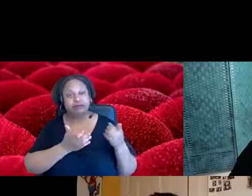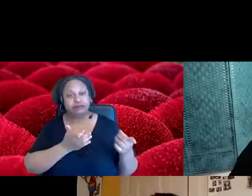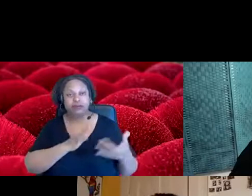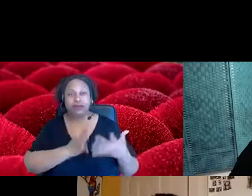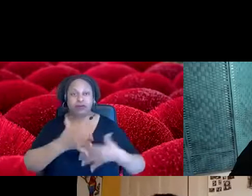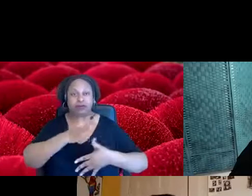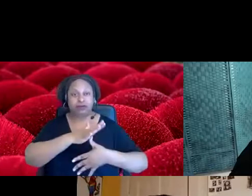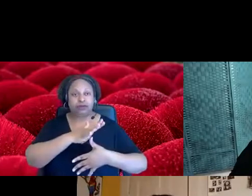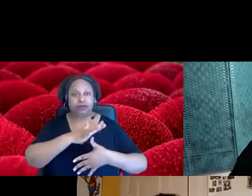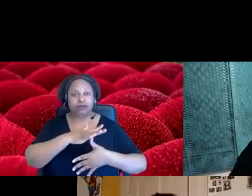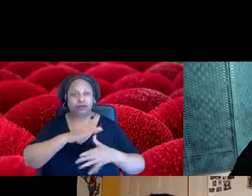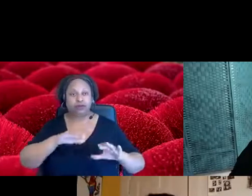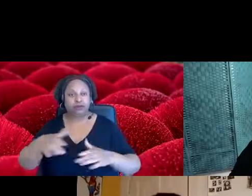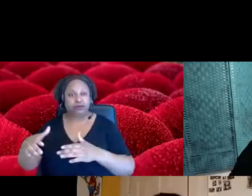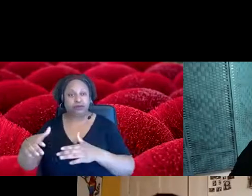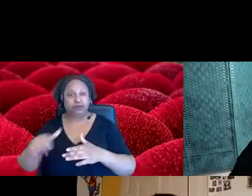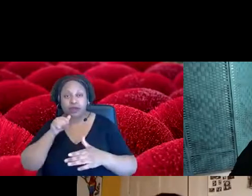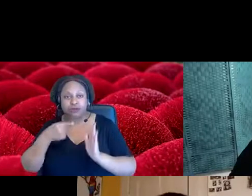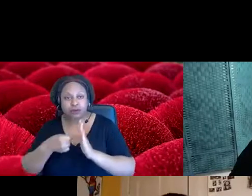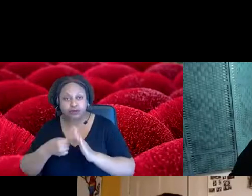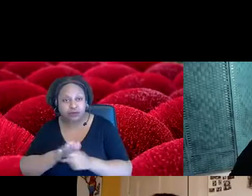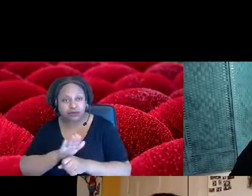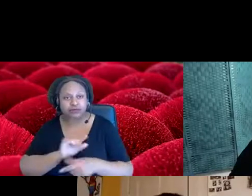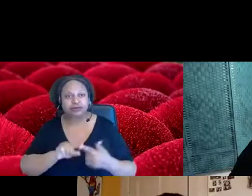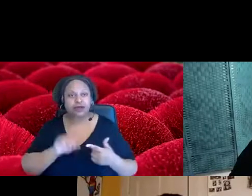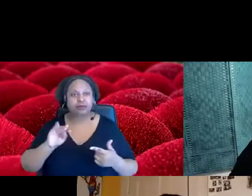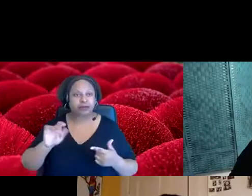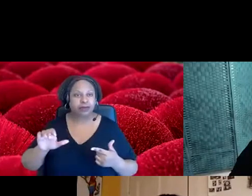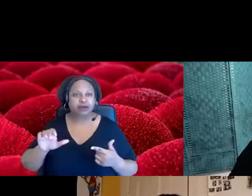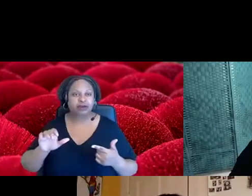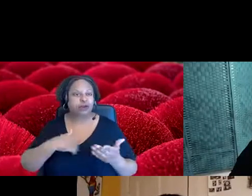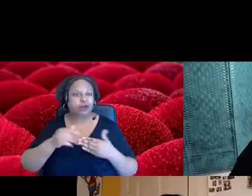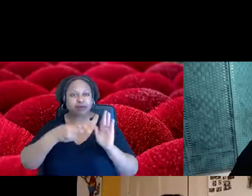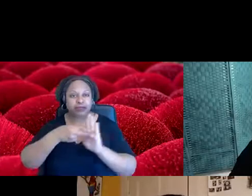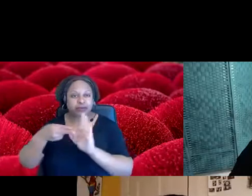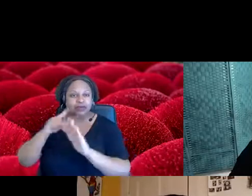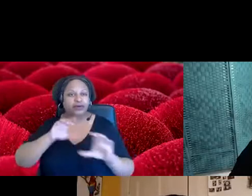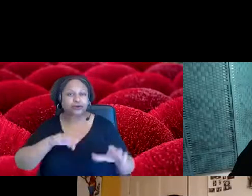prioritizing underrepresented voices, BIPOC, whatever, all of those different labels and monikers.